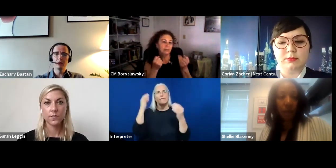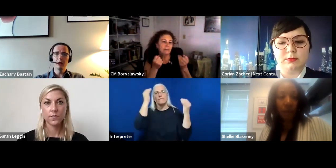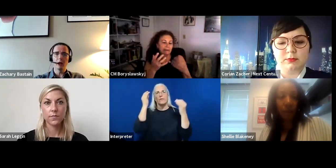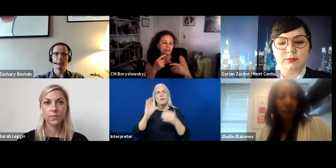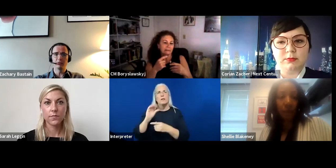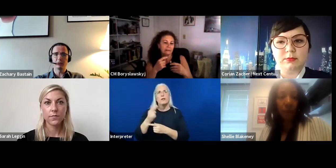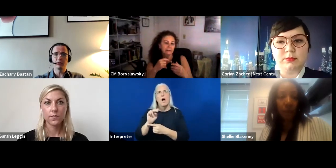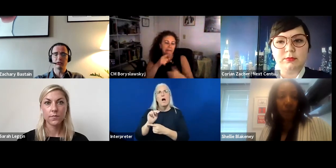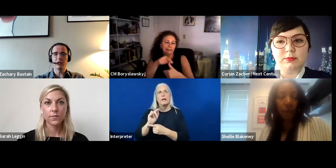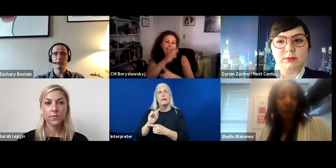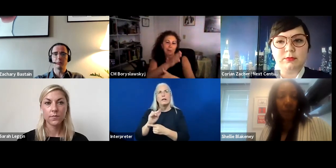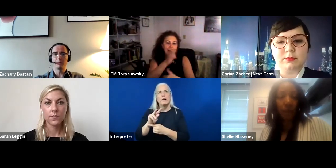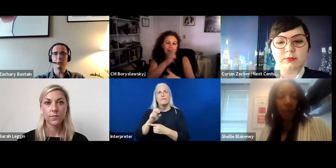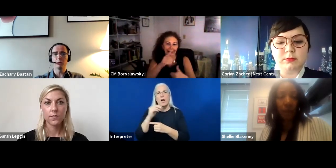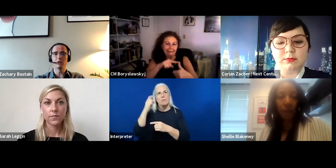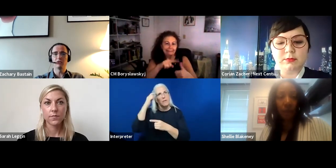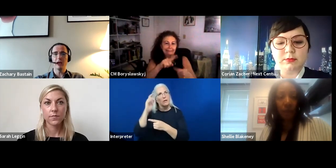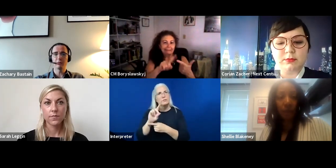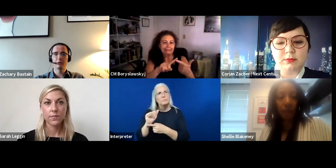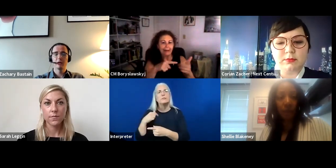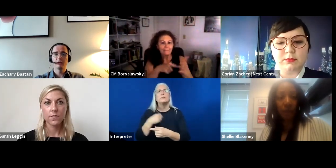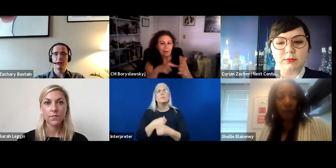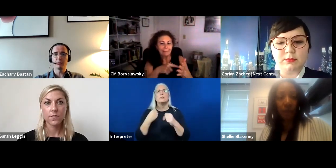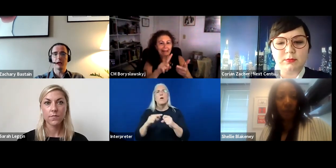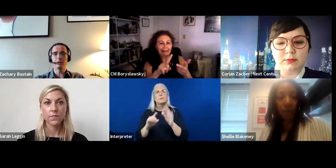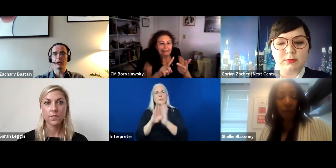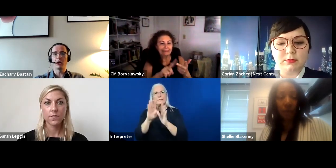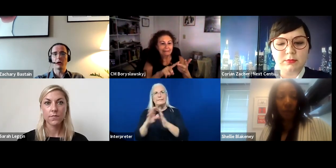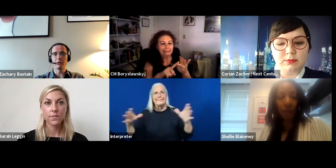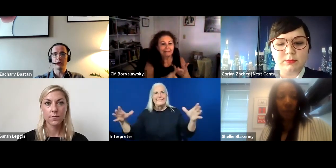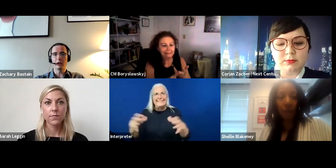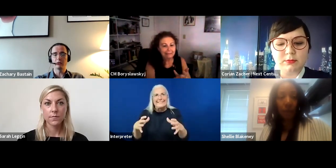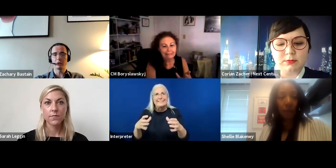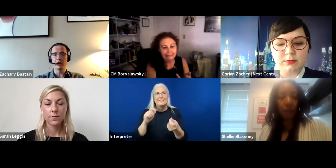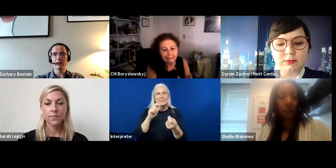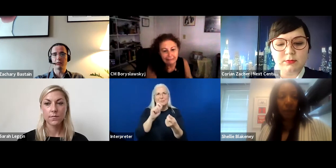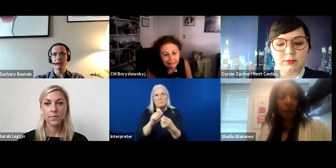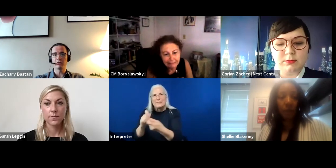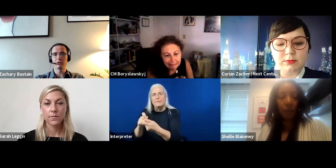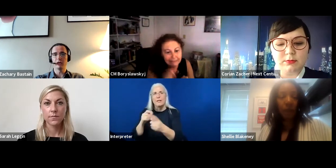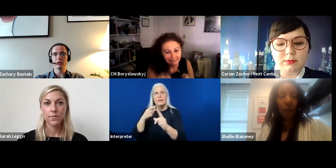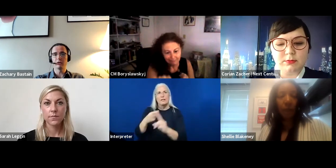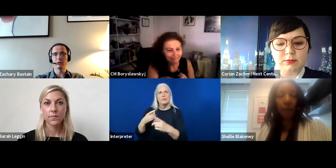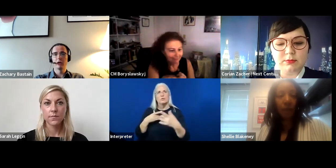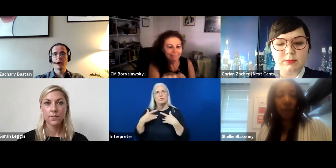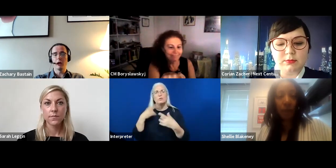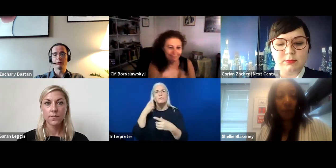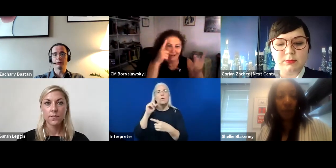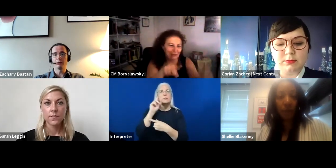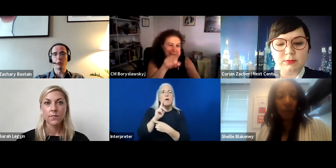group specifically designed for people who are deaf, deafblind, or hard of hearing, to create navigation